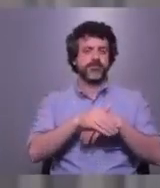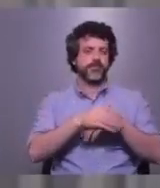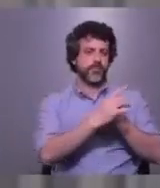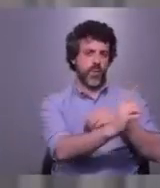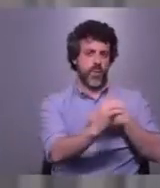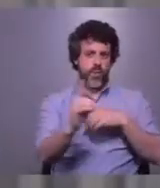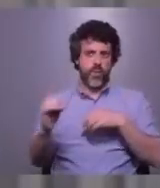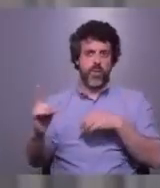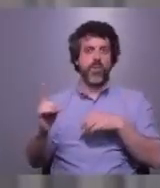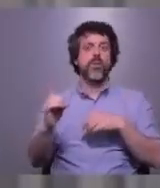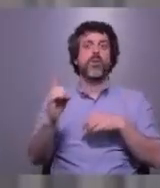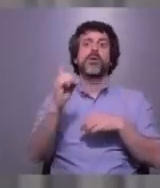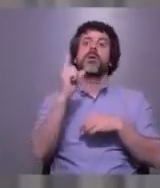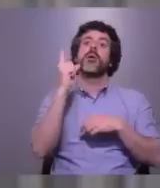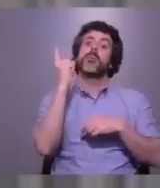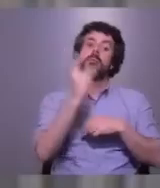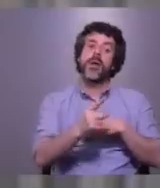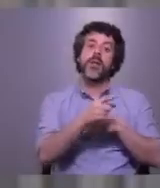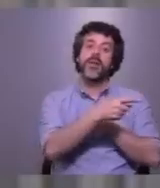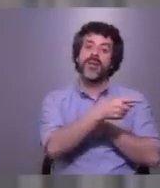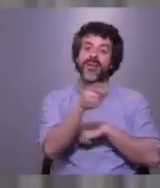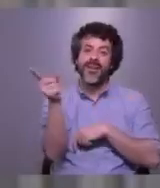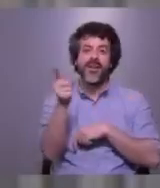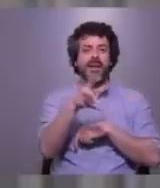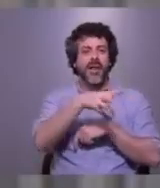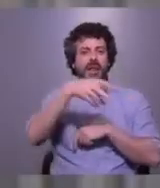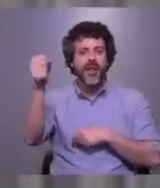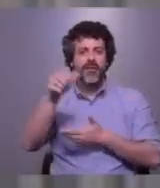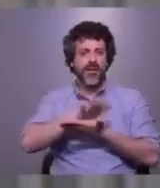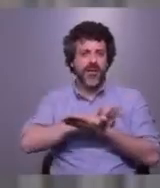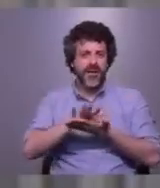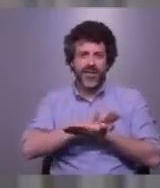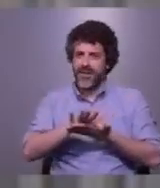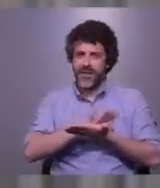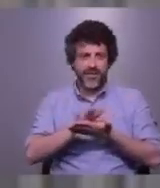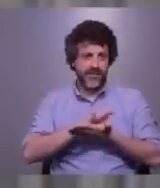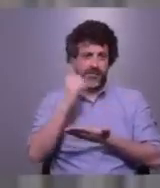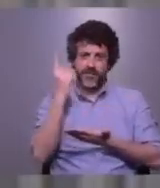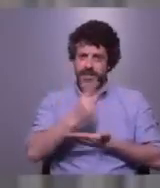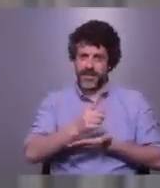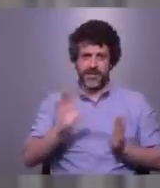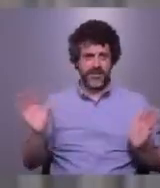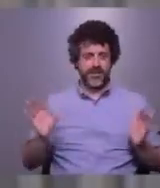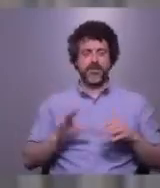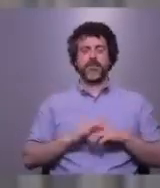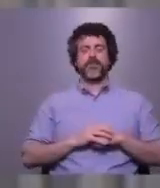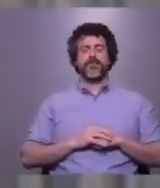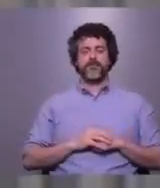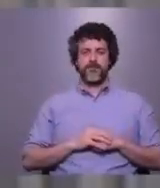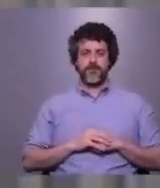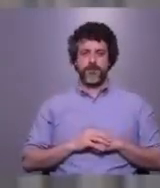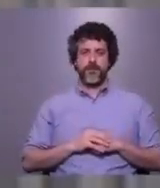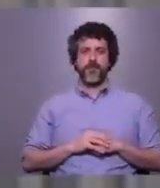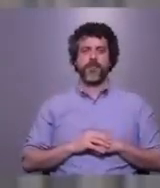He instructed them to take nothing for the